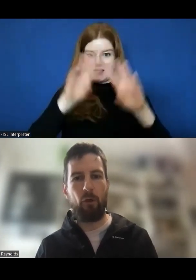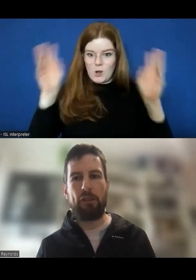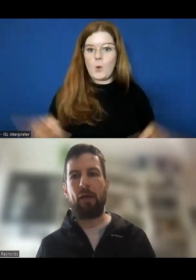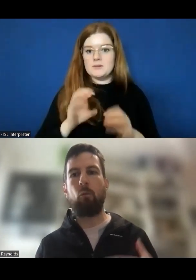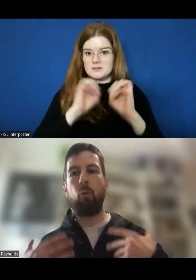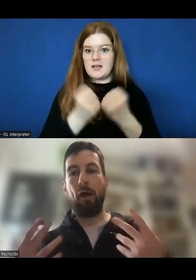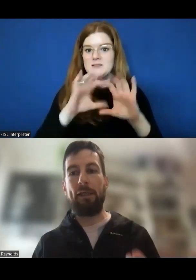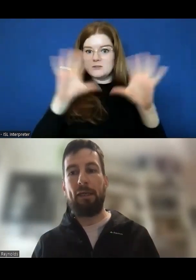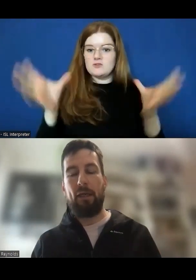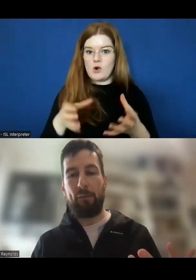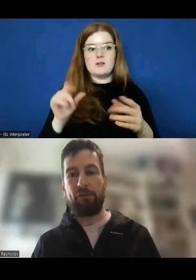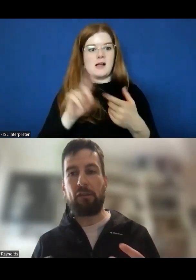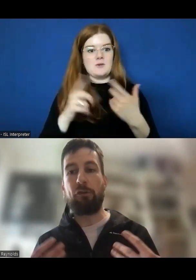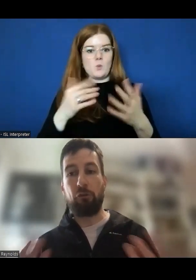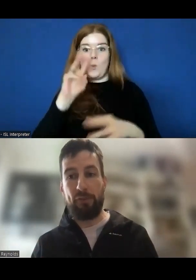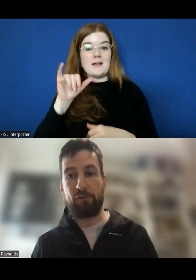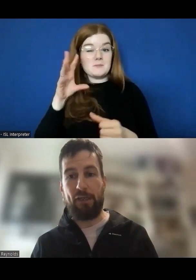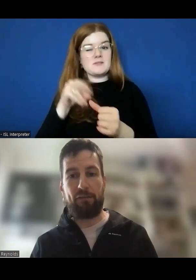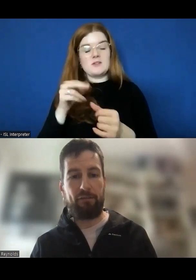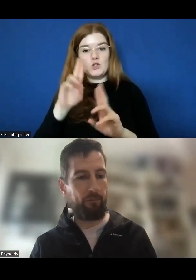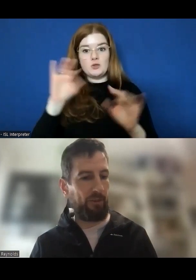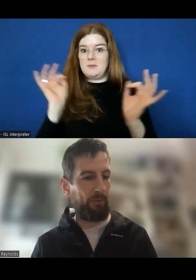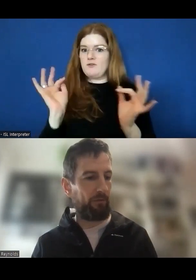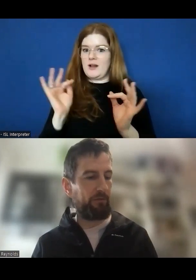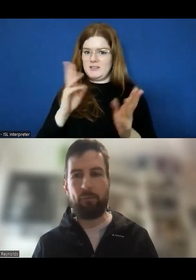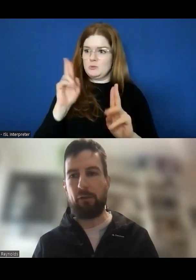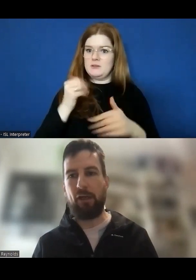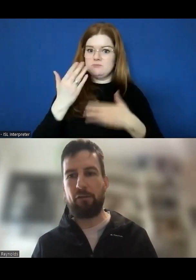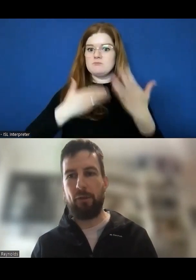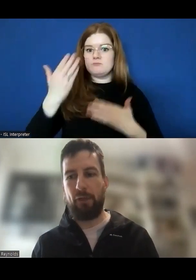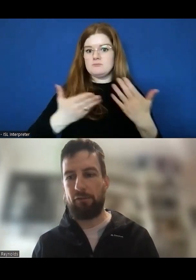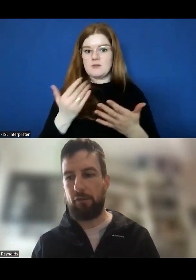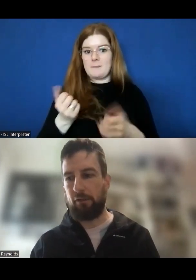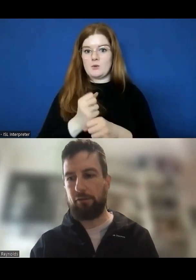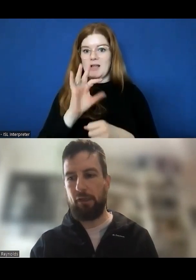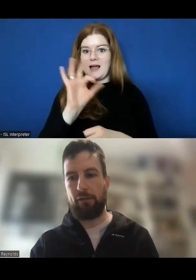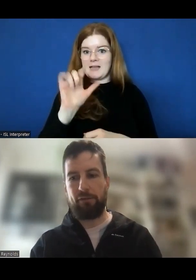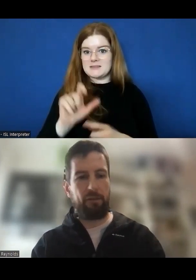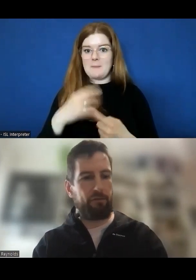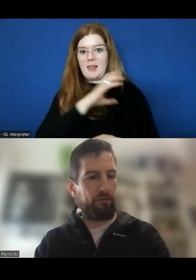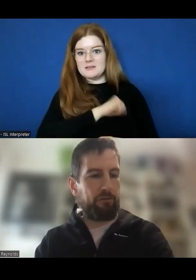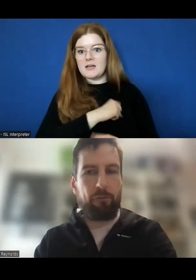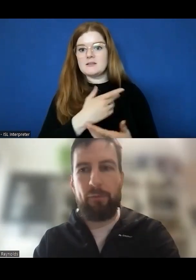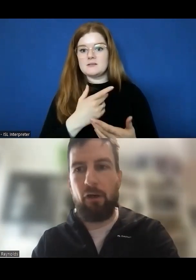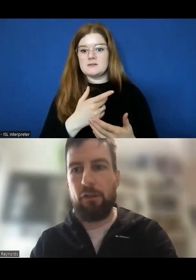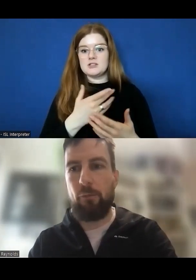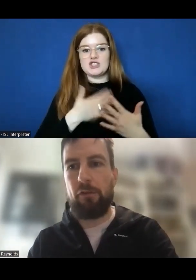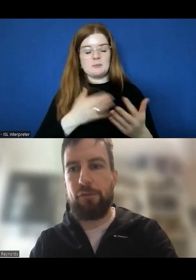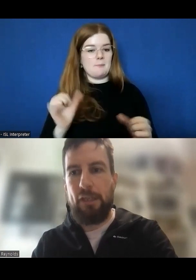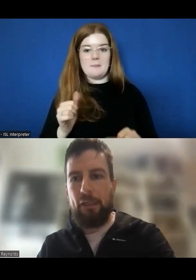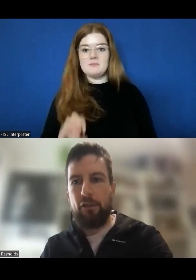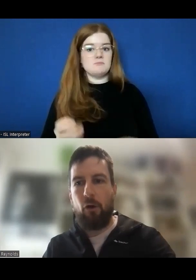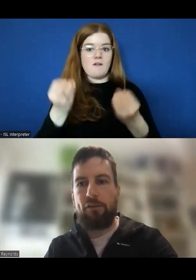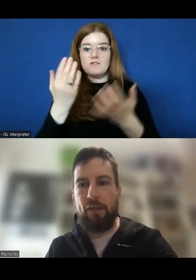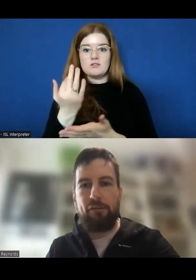more broadly, and why in particular we shouldn't be afraid to speak about Gaza or about Palestine, and to just maybe offer a couple